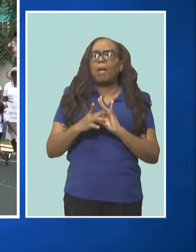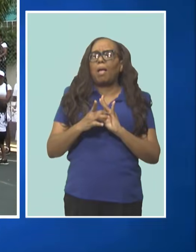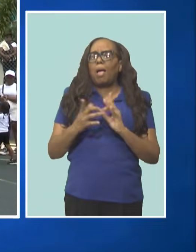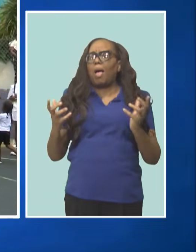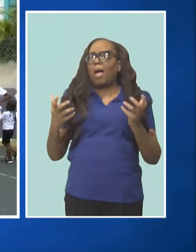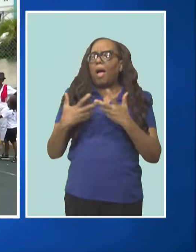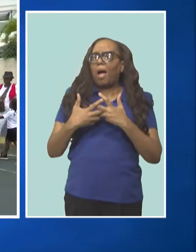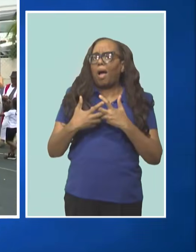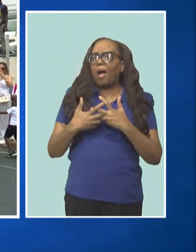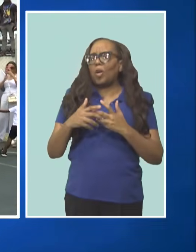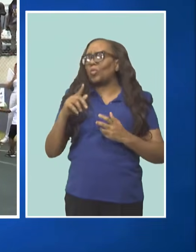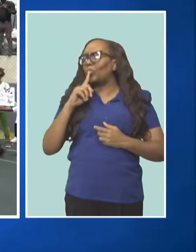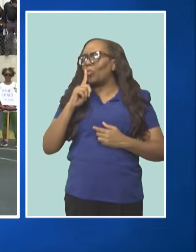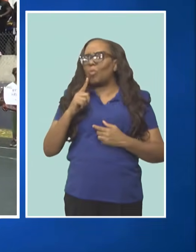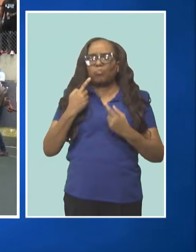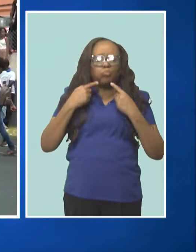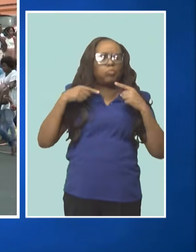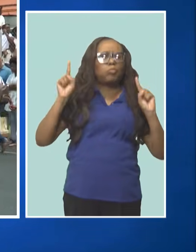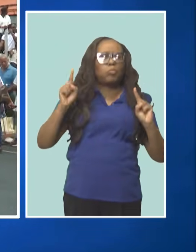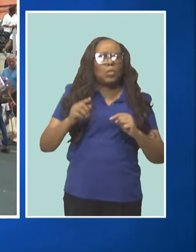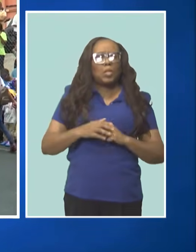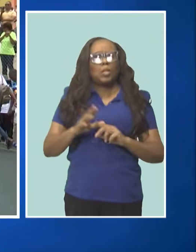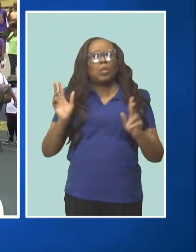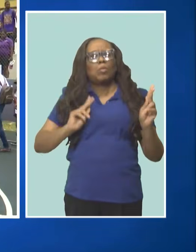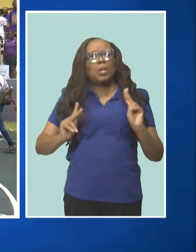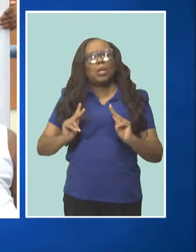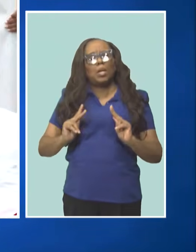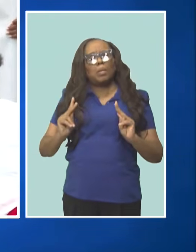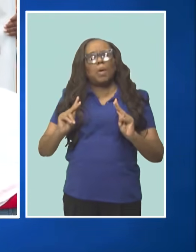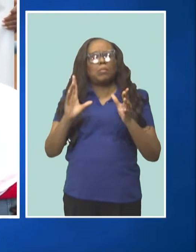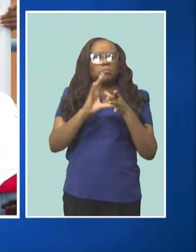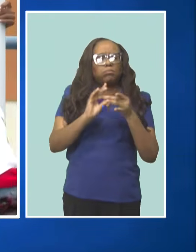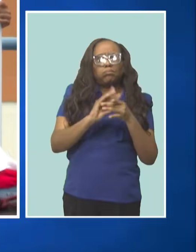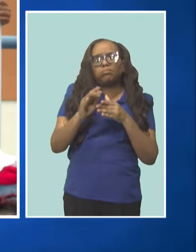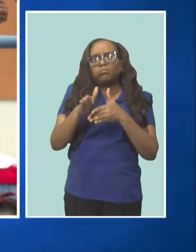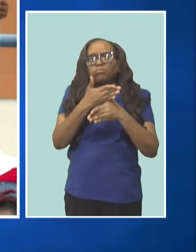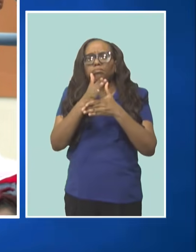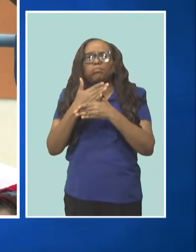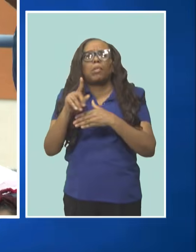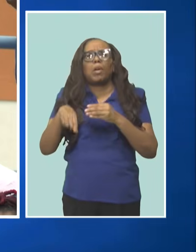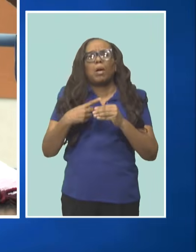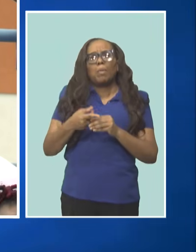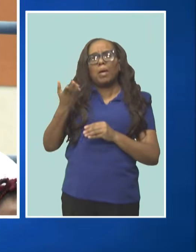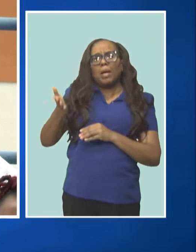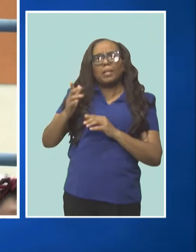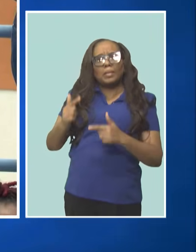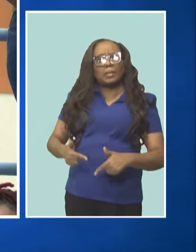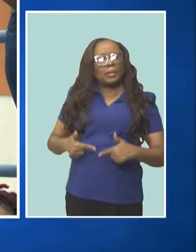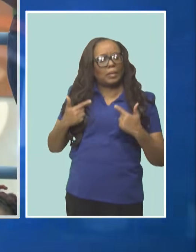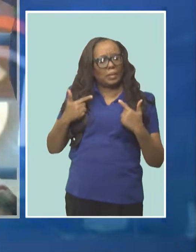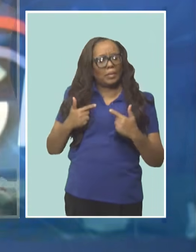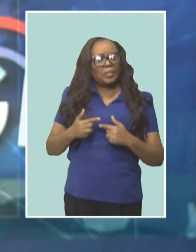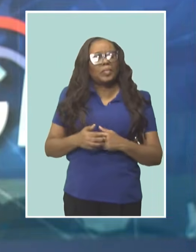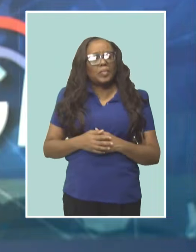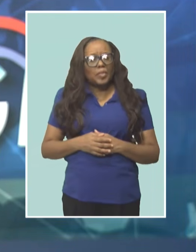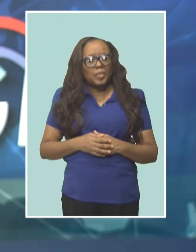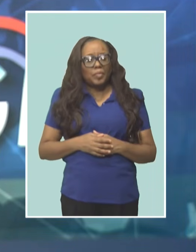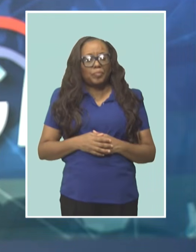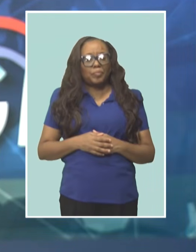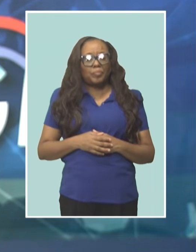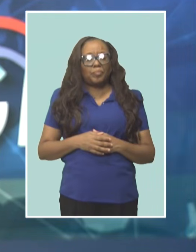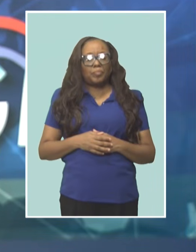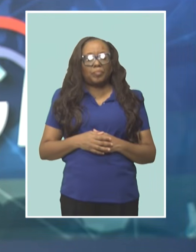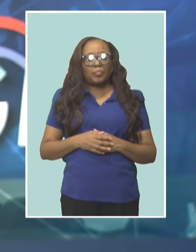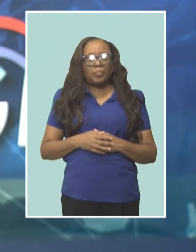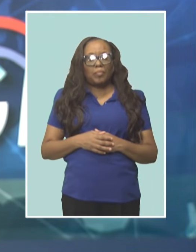people reflected on Shonathan's life through tributes. Anesta Henry, CBC News.